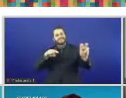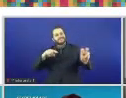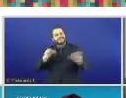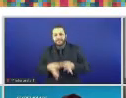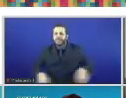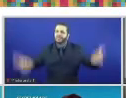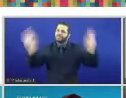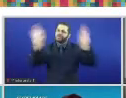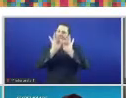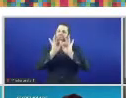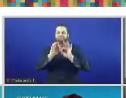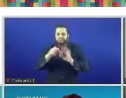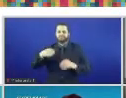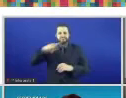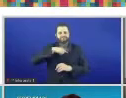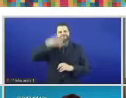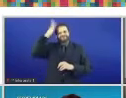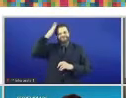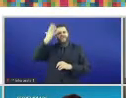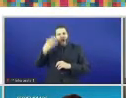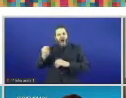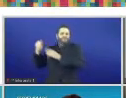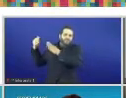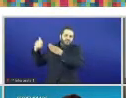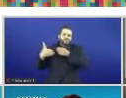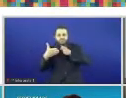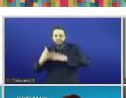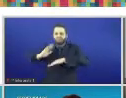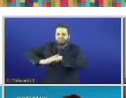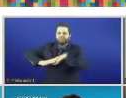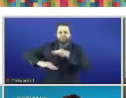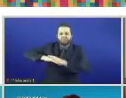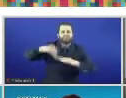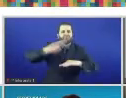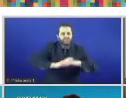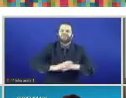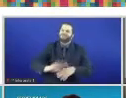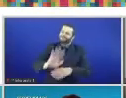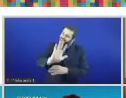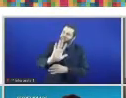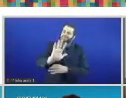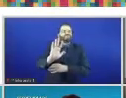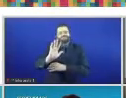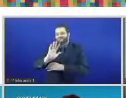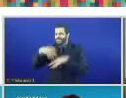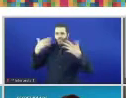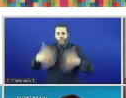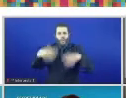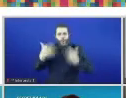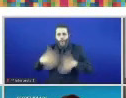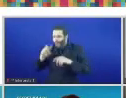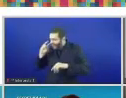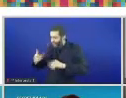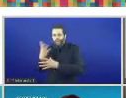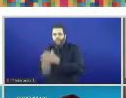cases of successful even here in Albania, but yet I think our journey remains far away from where we should